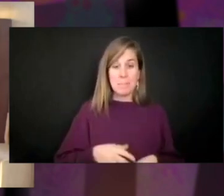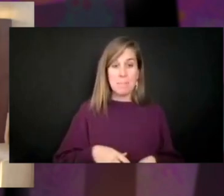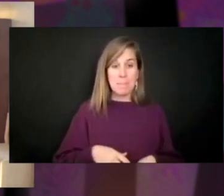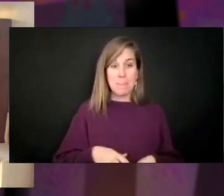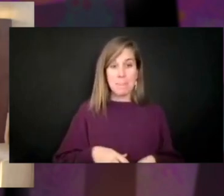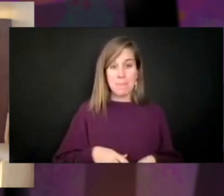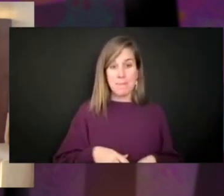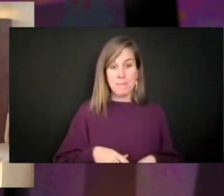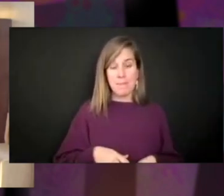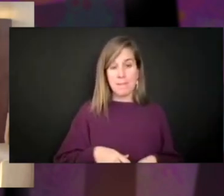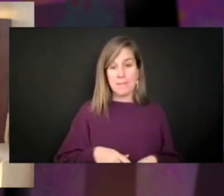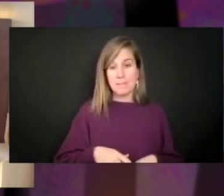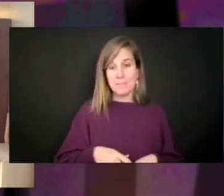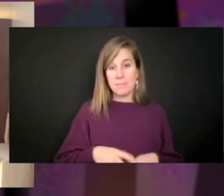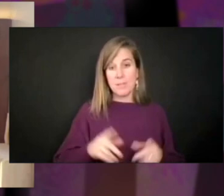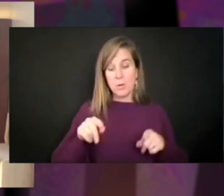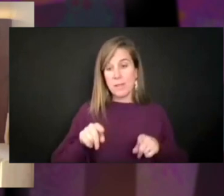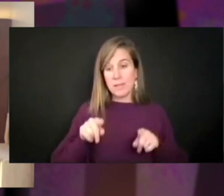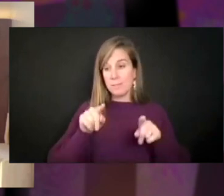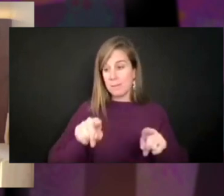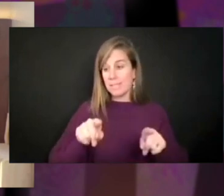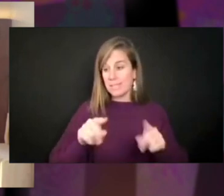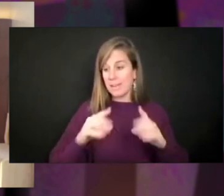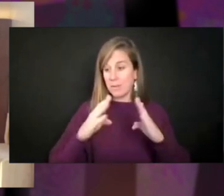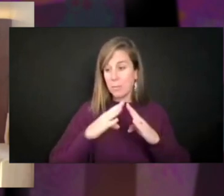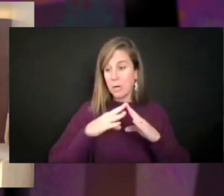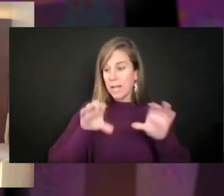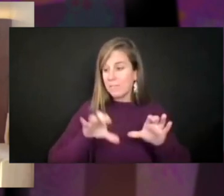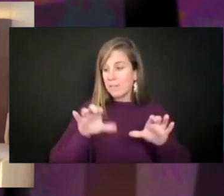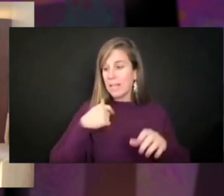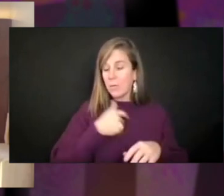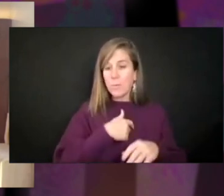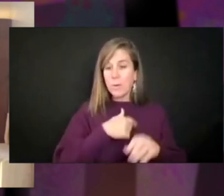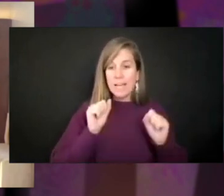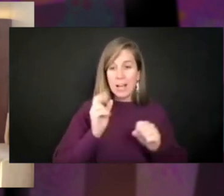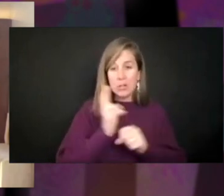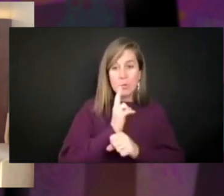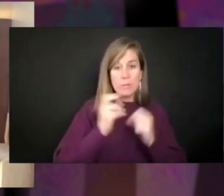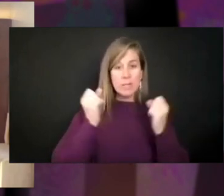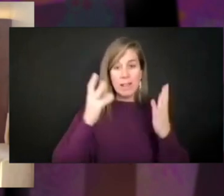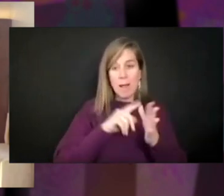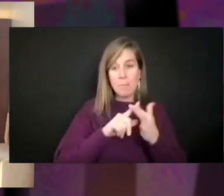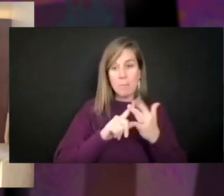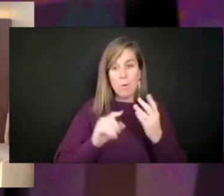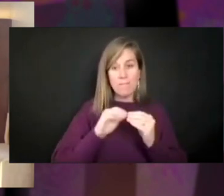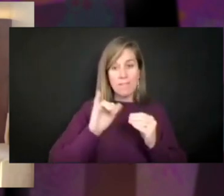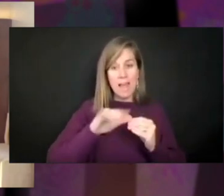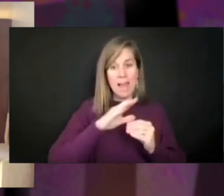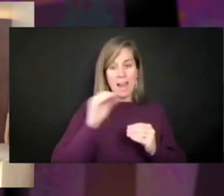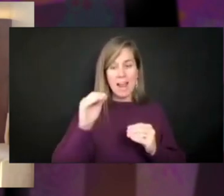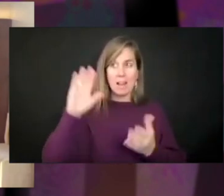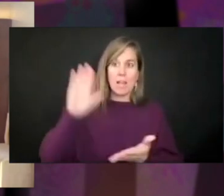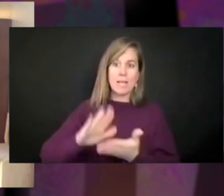community activities, like we could use a lot more of all those things and a lot less of busyness.